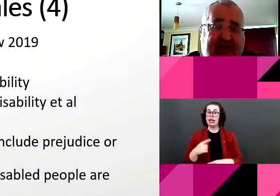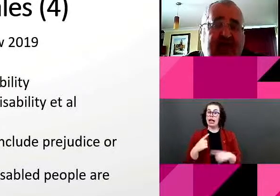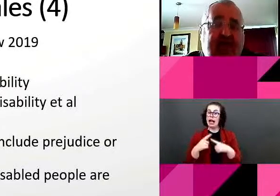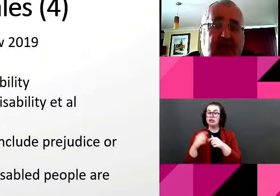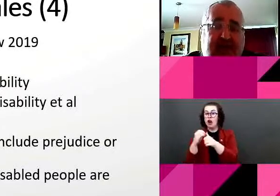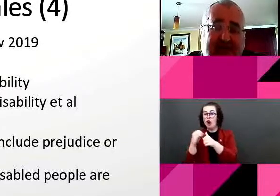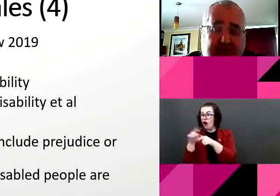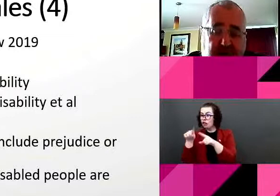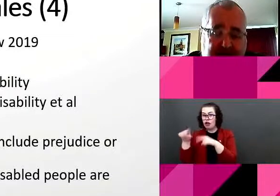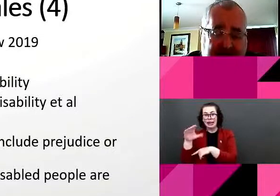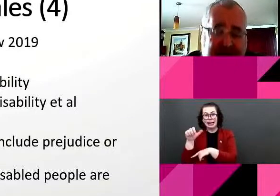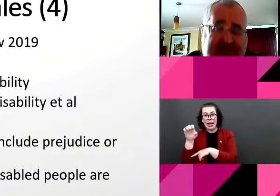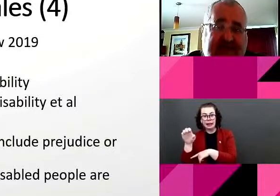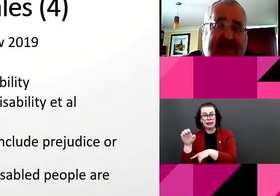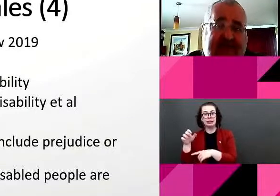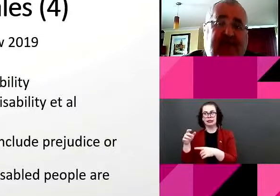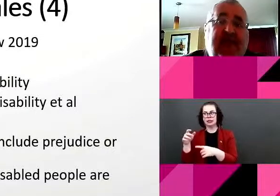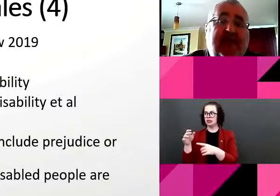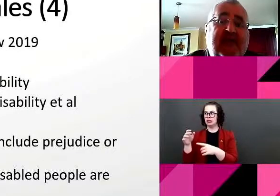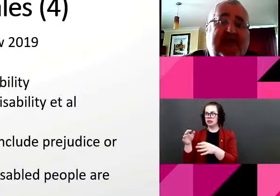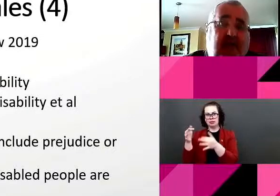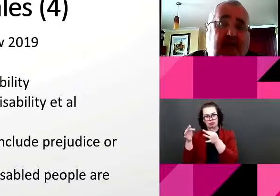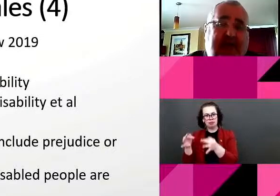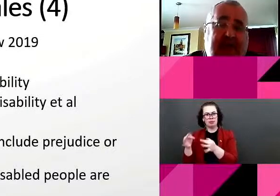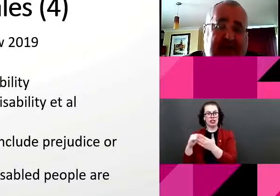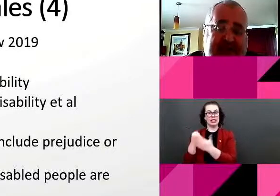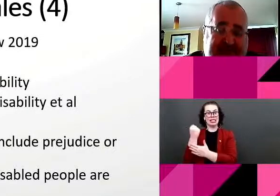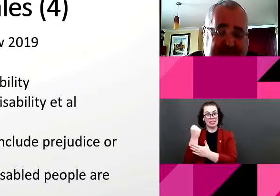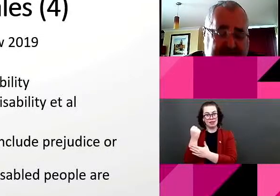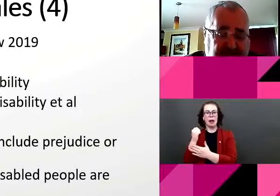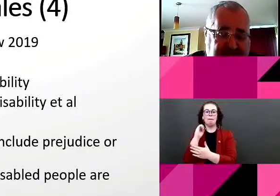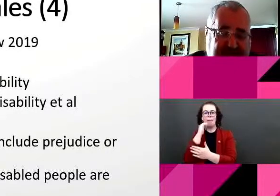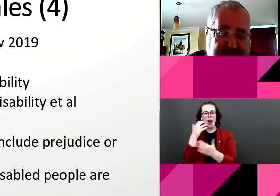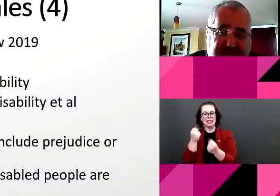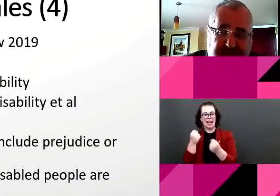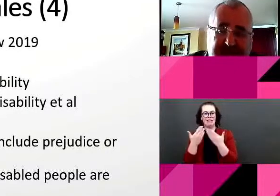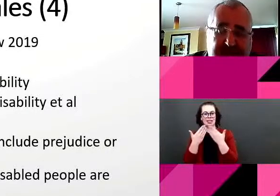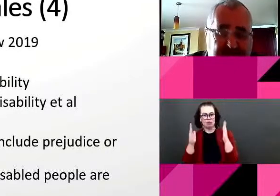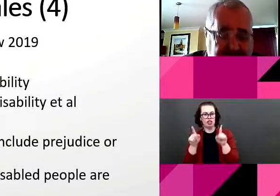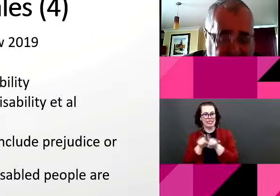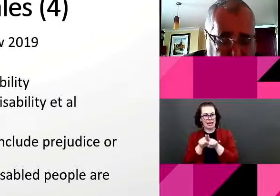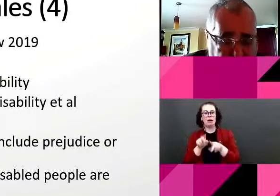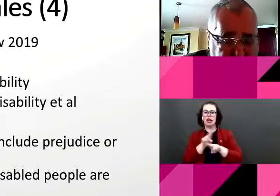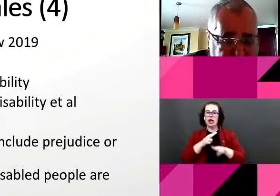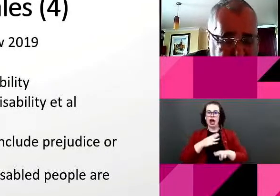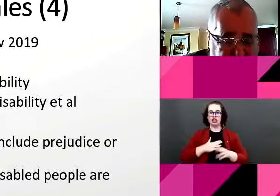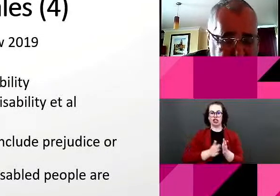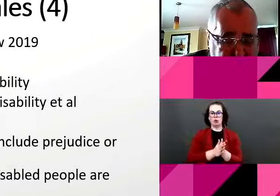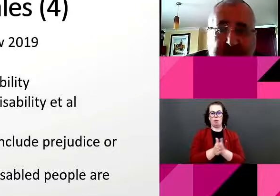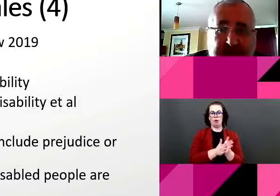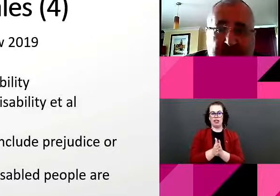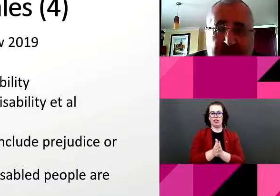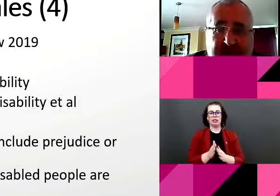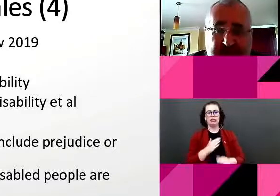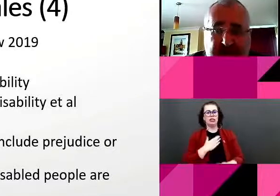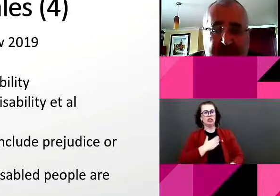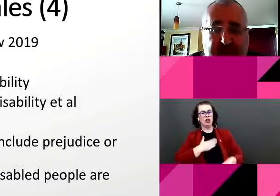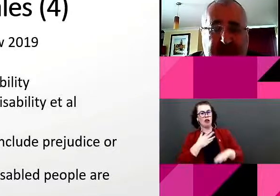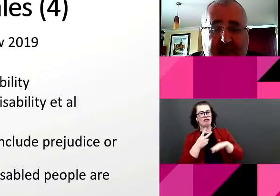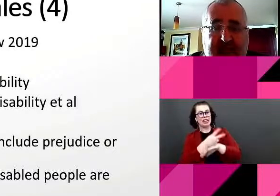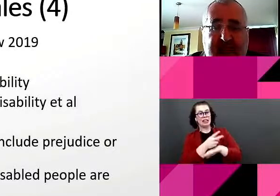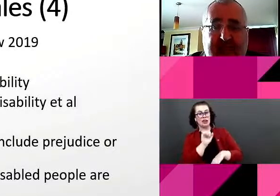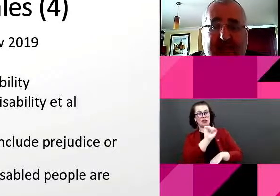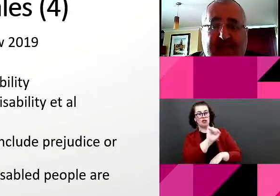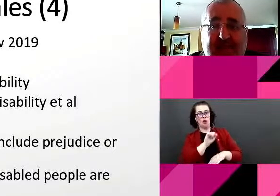demonstration element. There wasn't one that was successful solely on the basis of motivation. So, Seamus, I'm very sorry to interrupt your